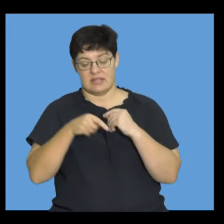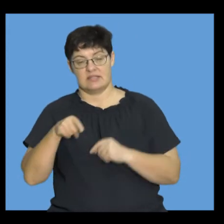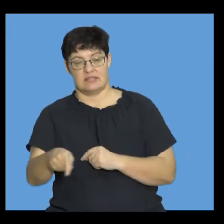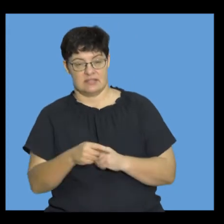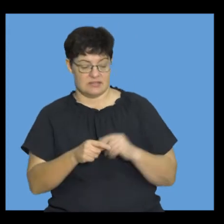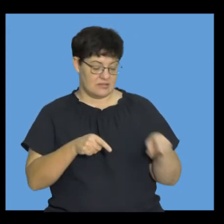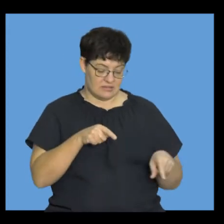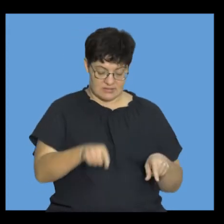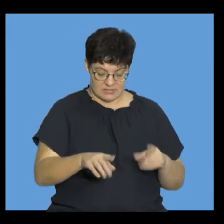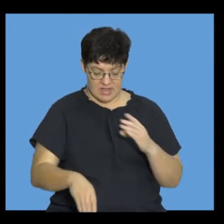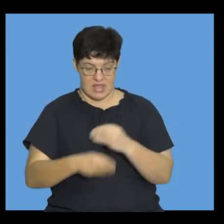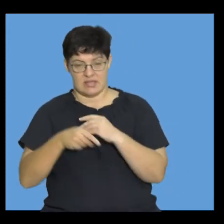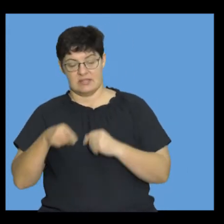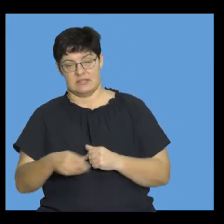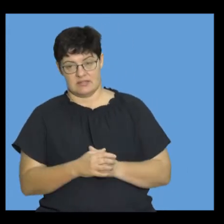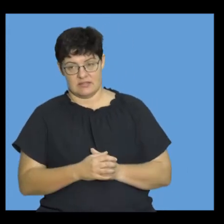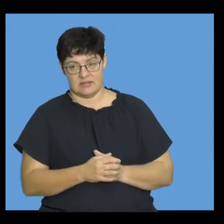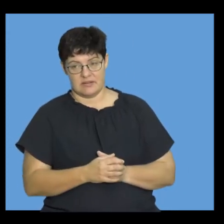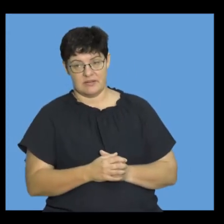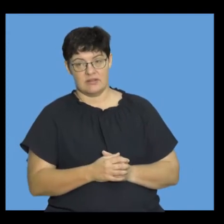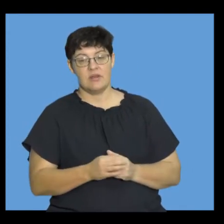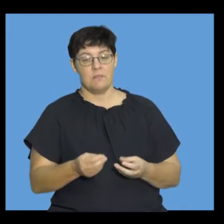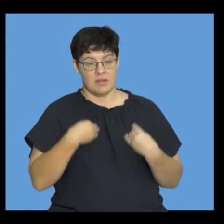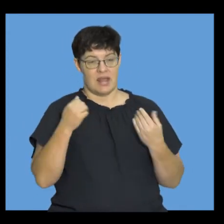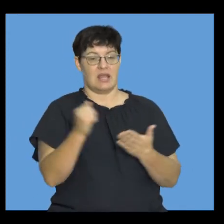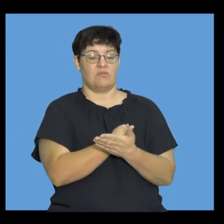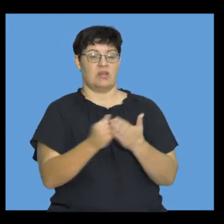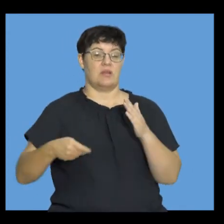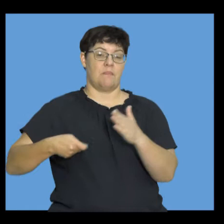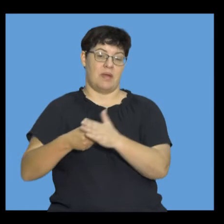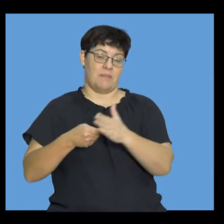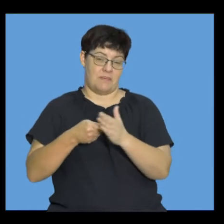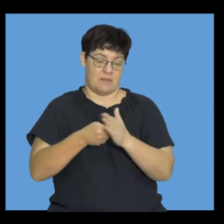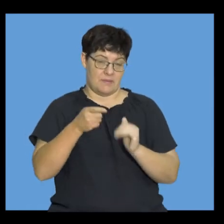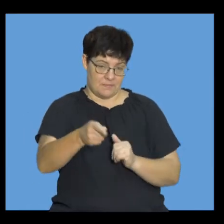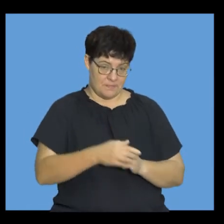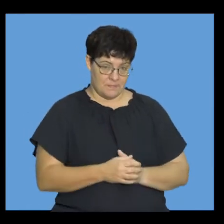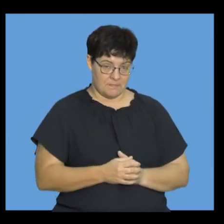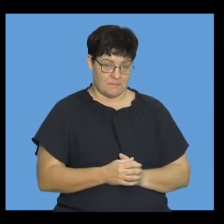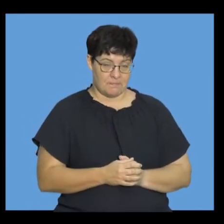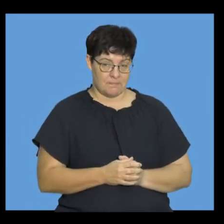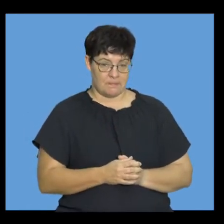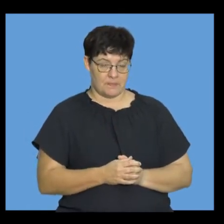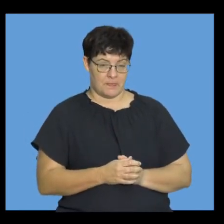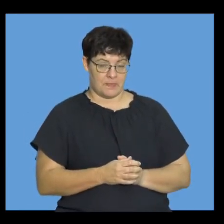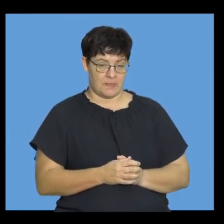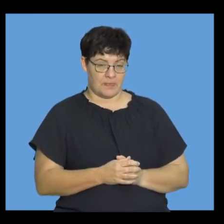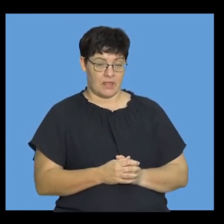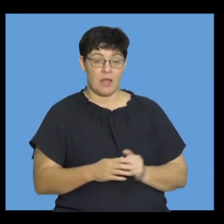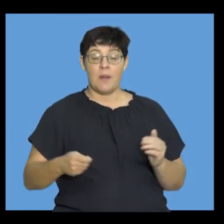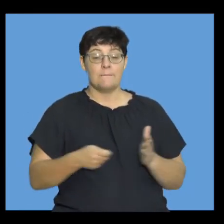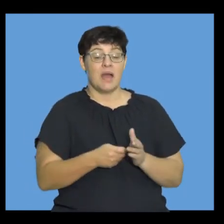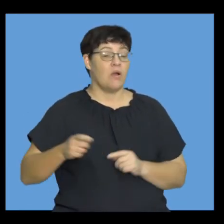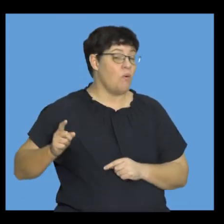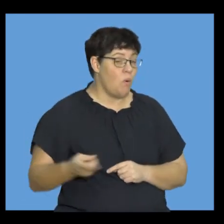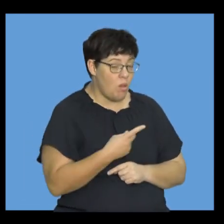the 1,000. This will now give me my credit purchases. Okay, now, all purchases are made on